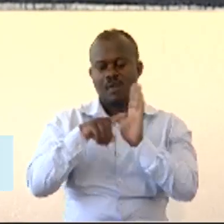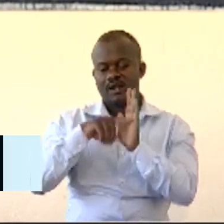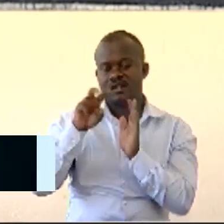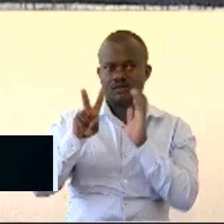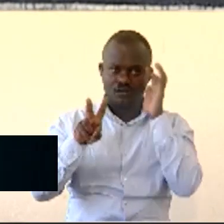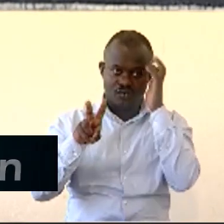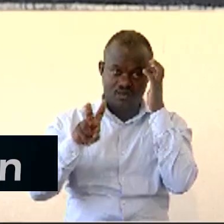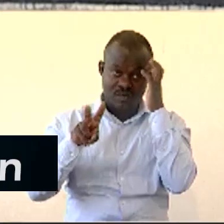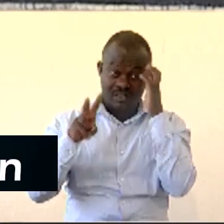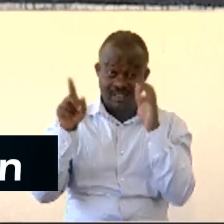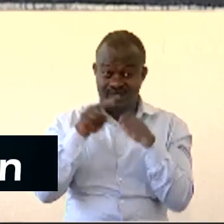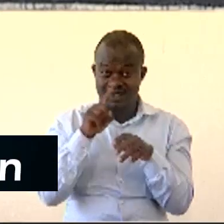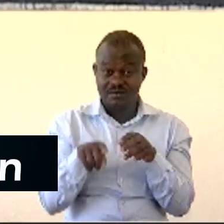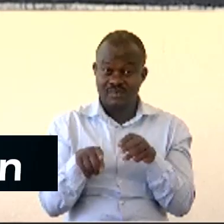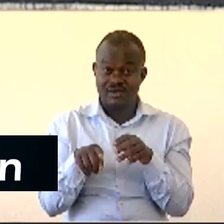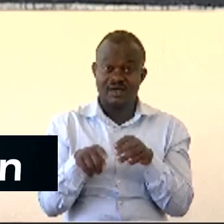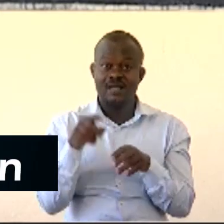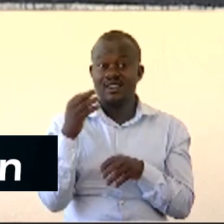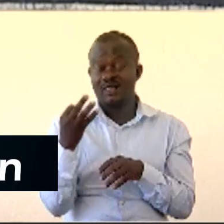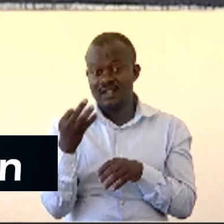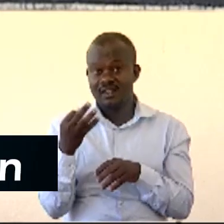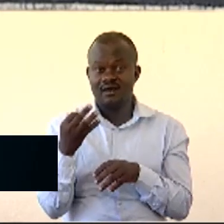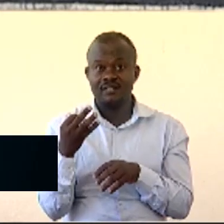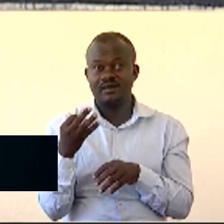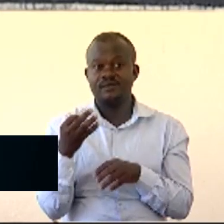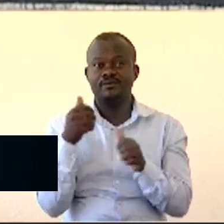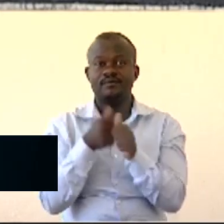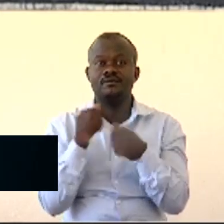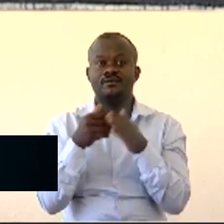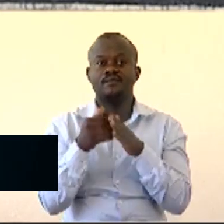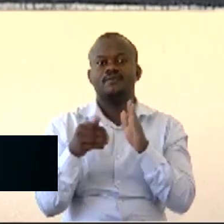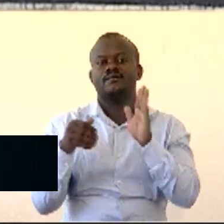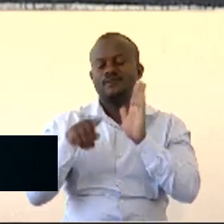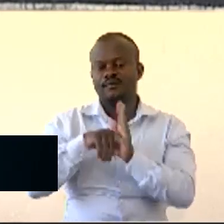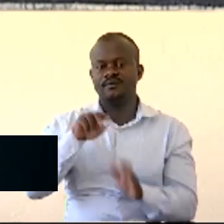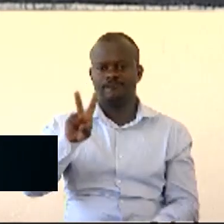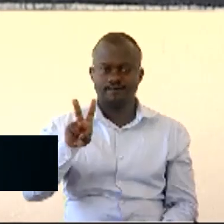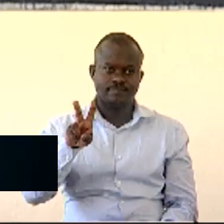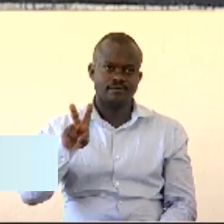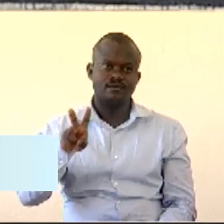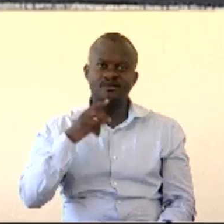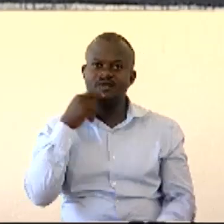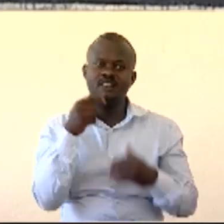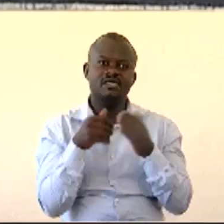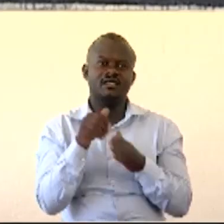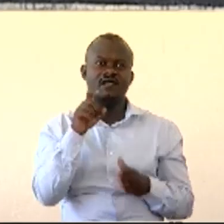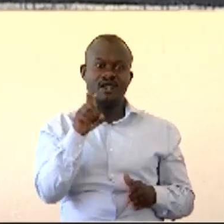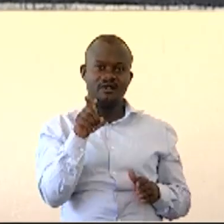2 times 3, which is equal to -2. So this is